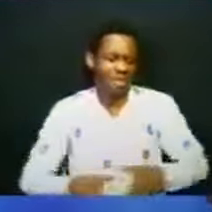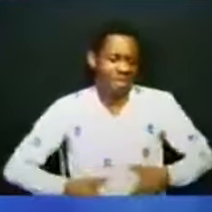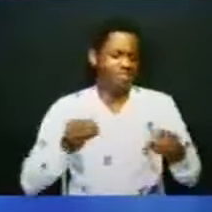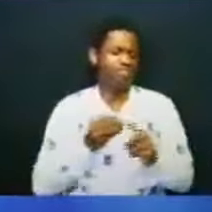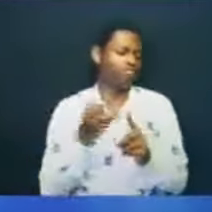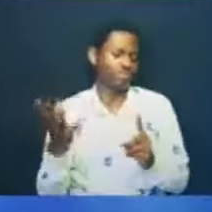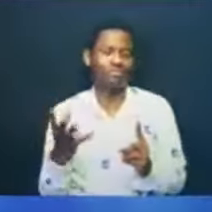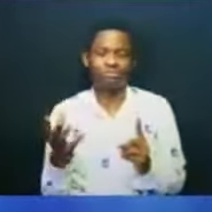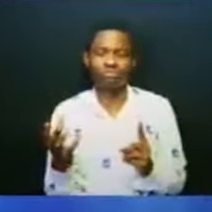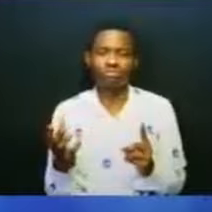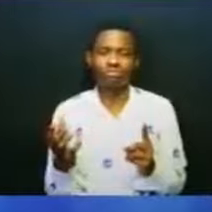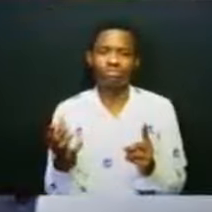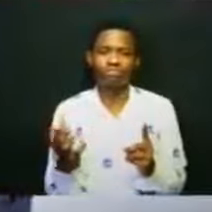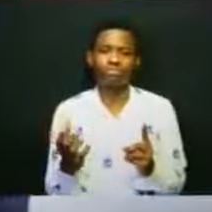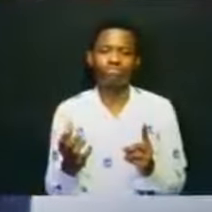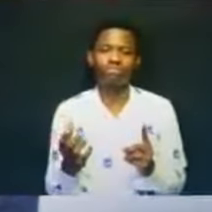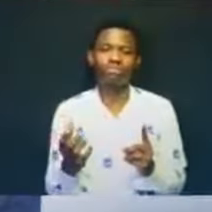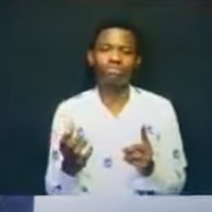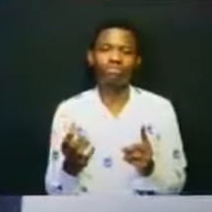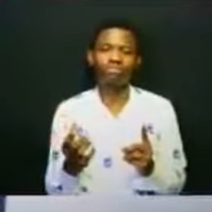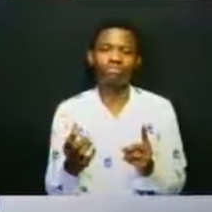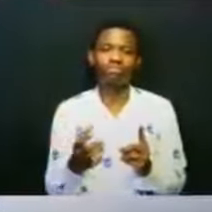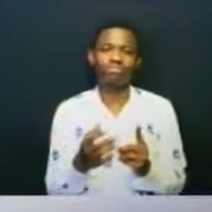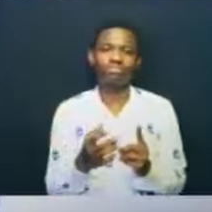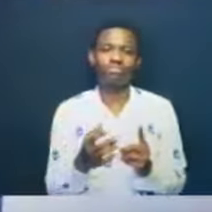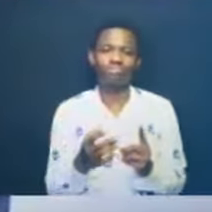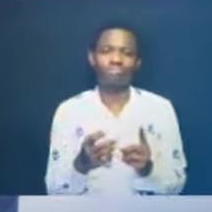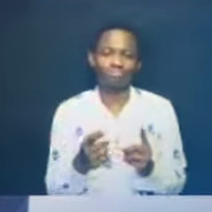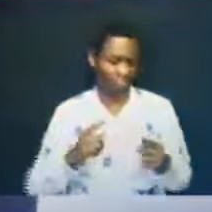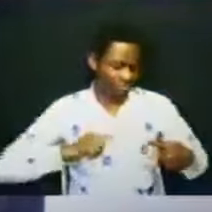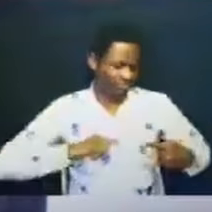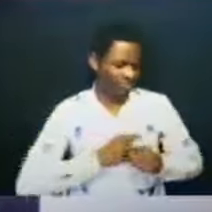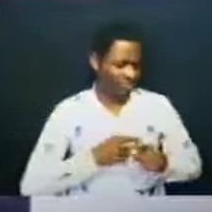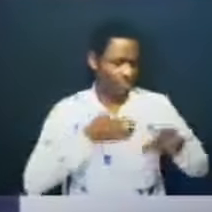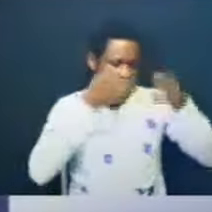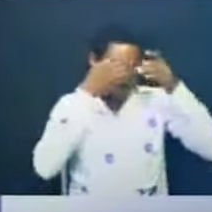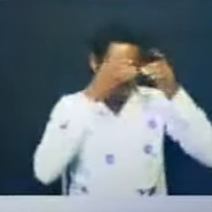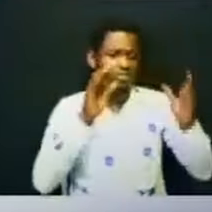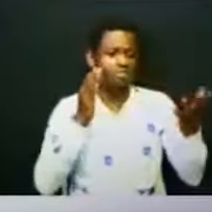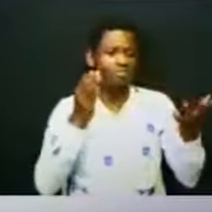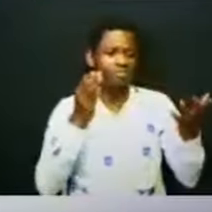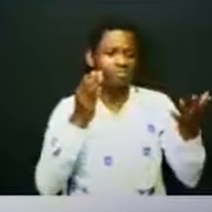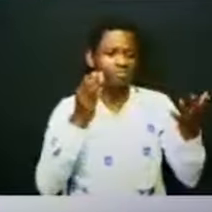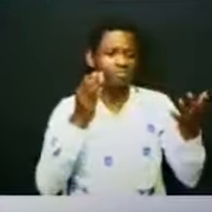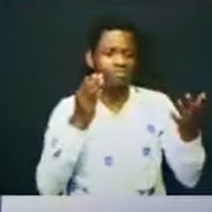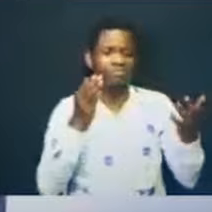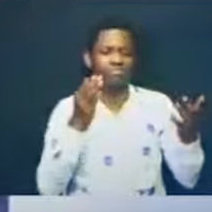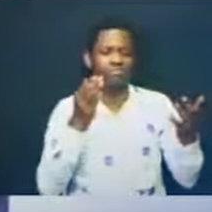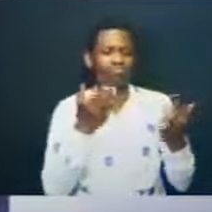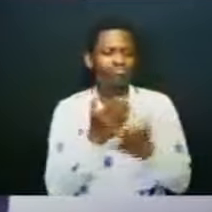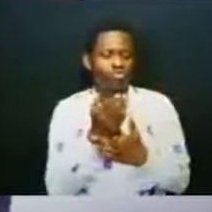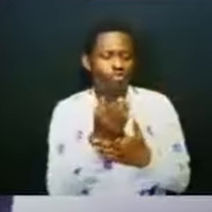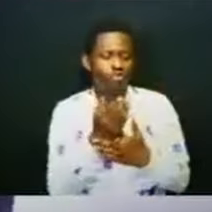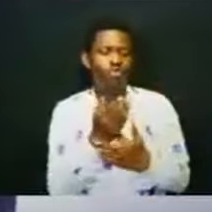hompan a e ma no ma ma woni ya wo bebre. Bitterness is cause. It is caused by